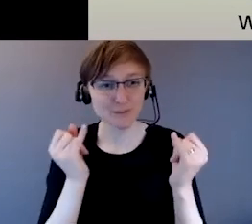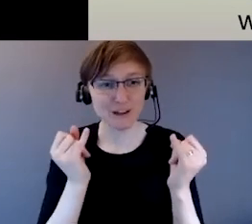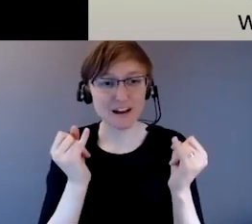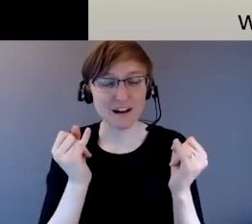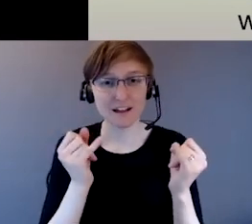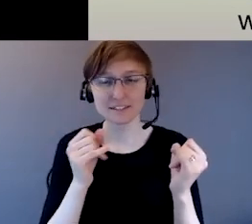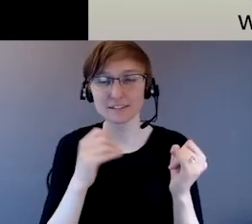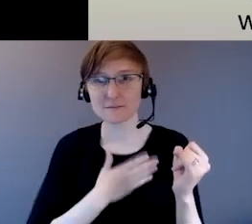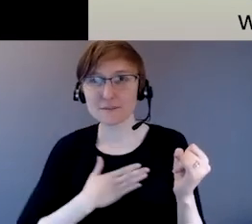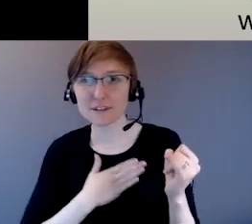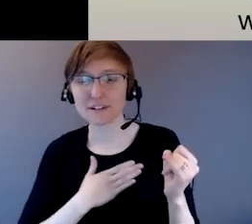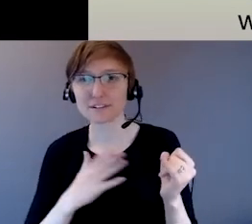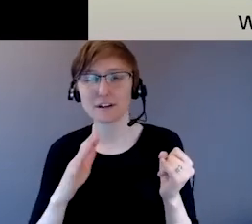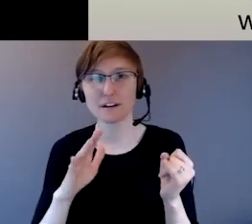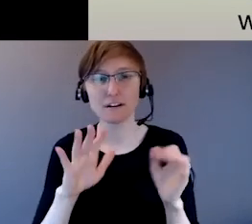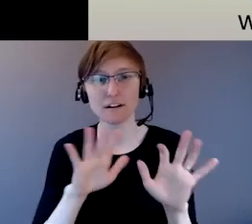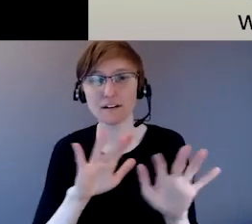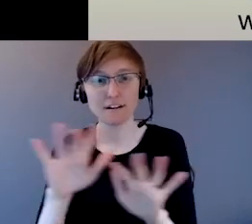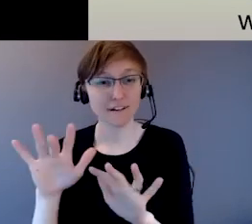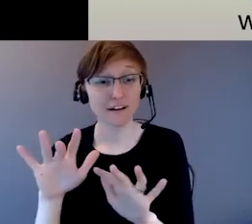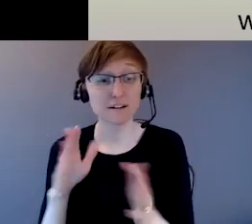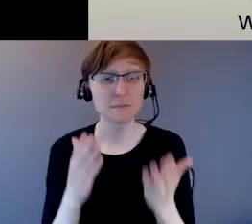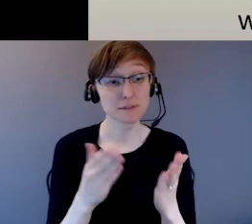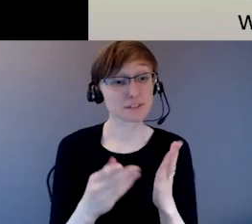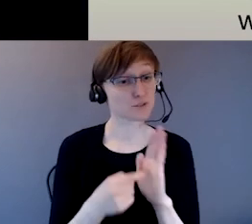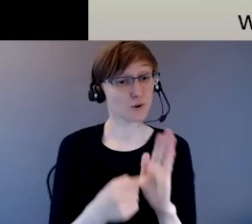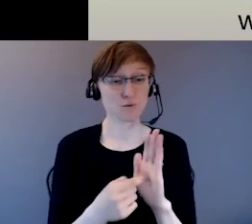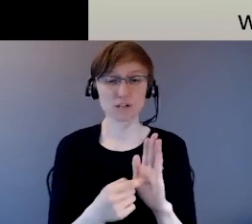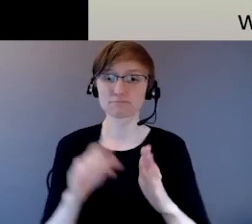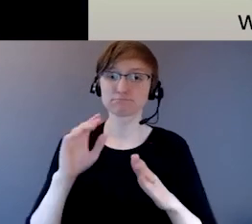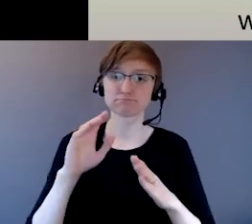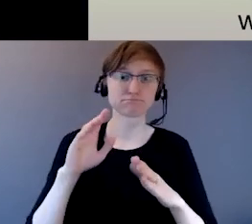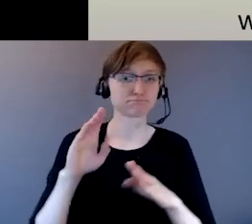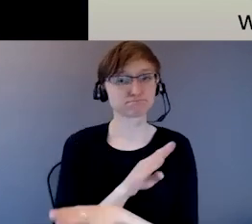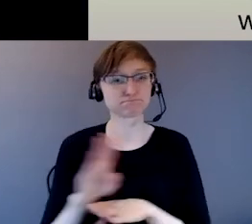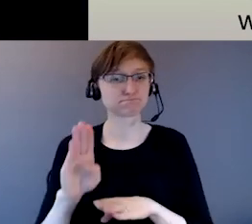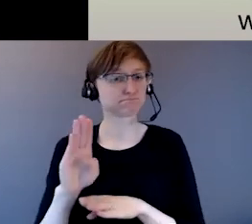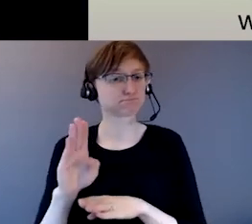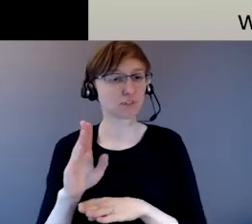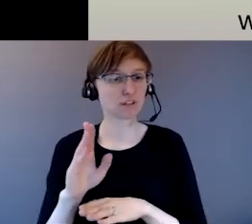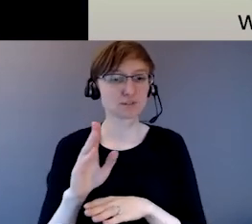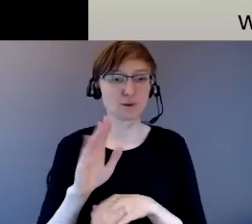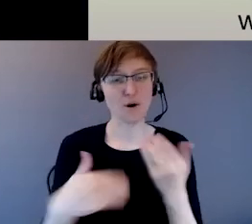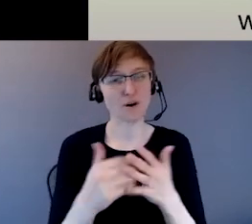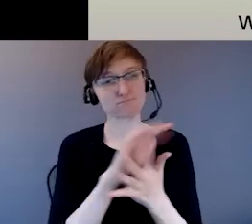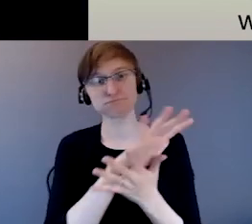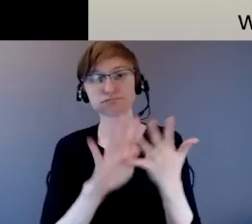ideas. You can also demonstrate your industriousness, and all these are ubiquitous traits for the future of